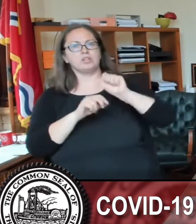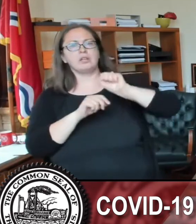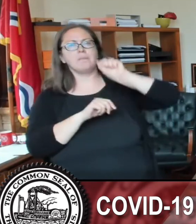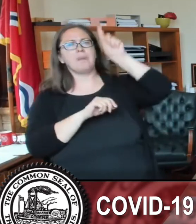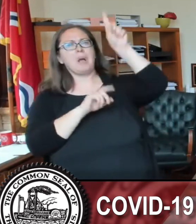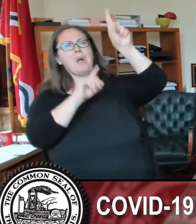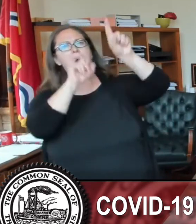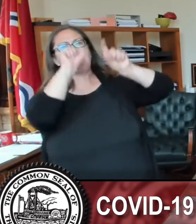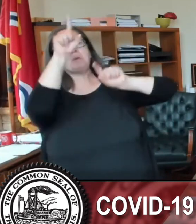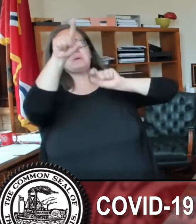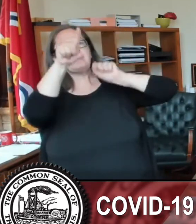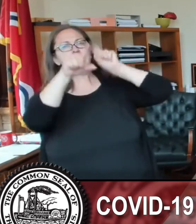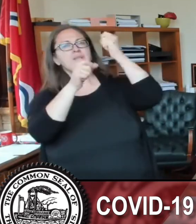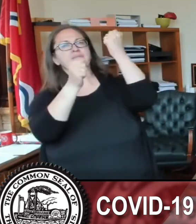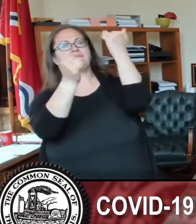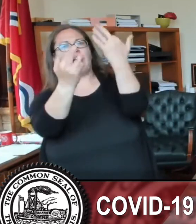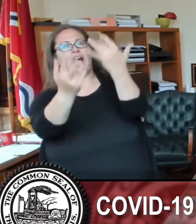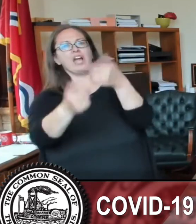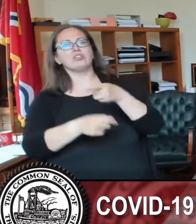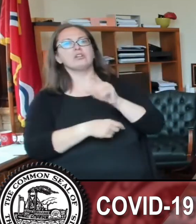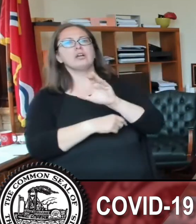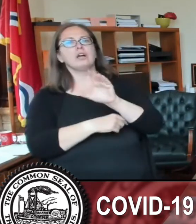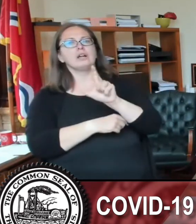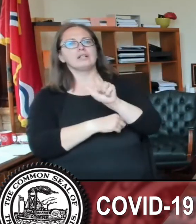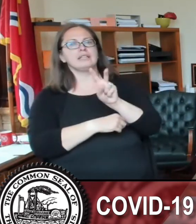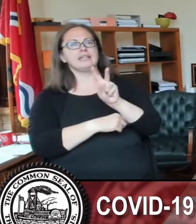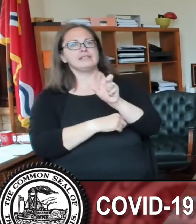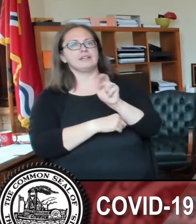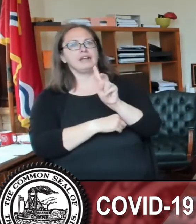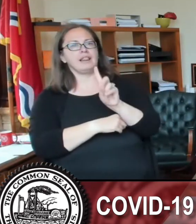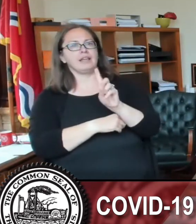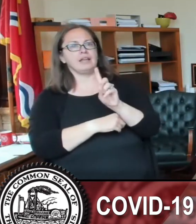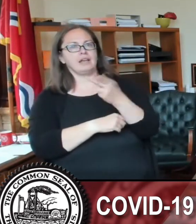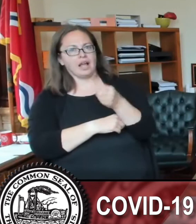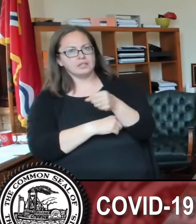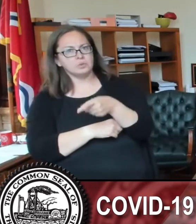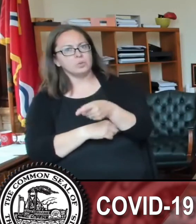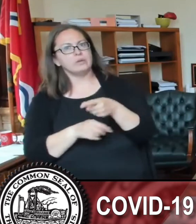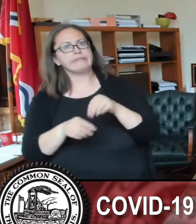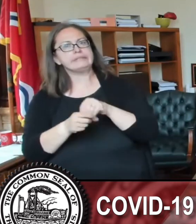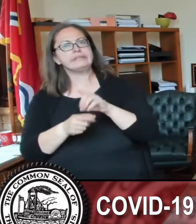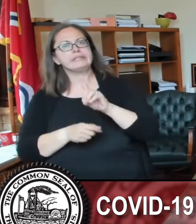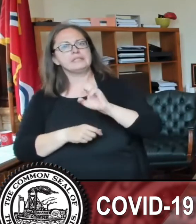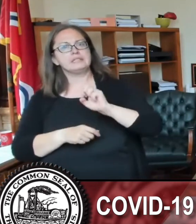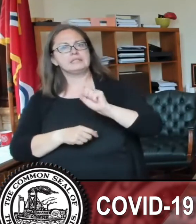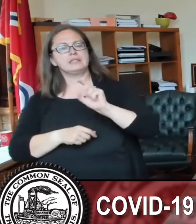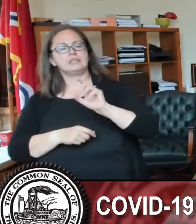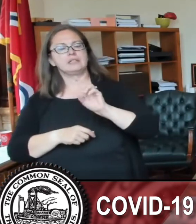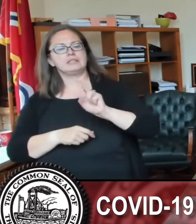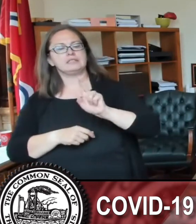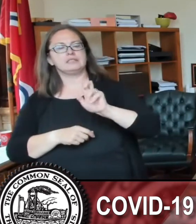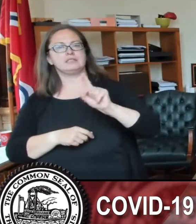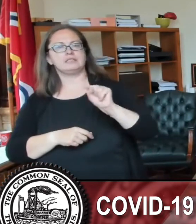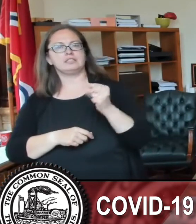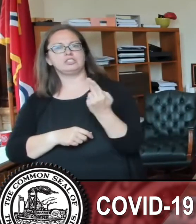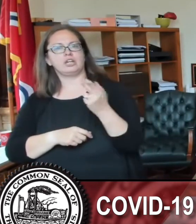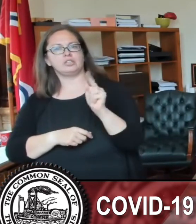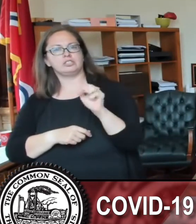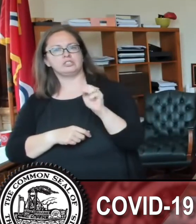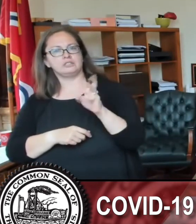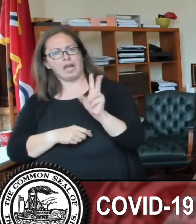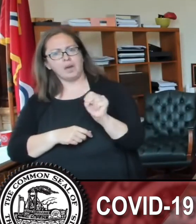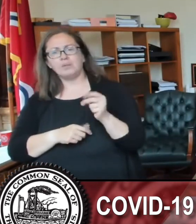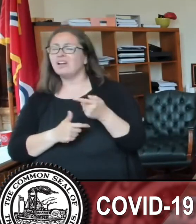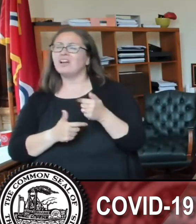at the Cleveland High School in Dutchtown. So fireworks are really, really dangerous. And especially in